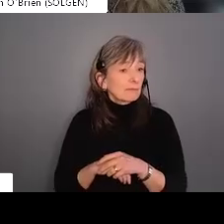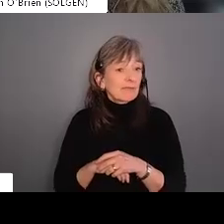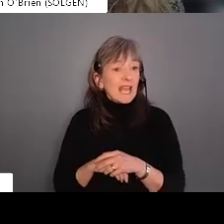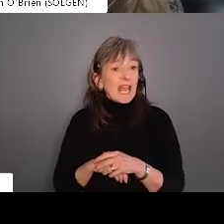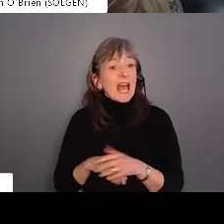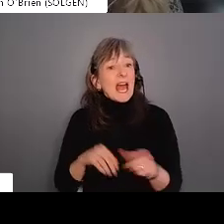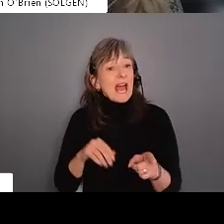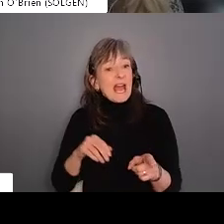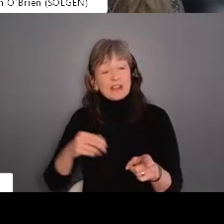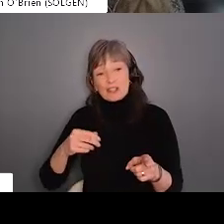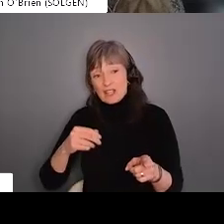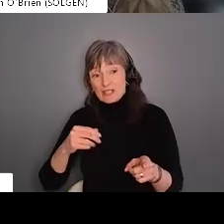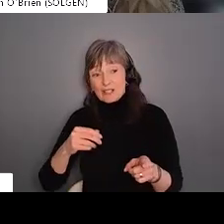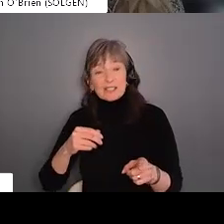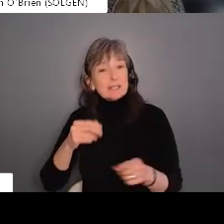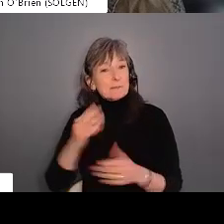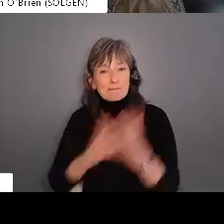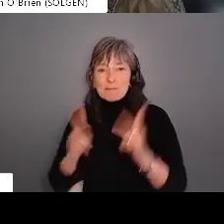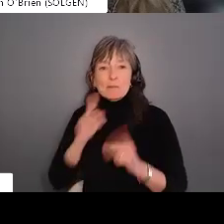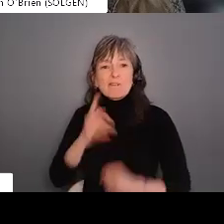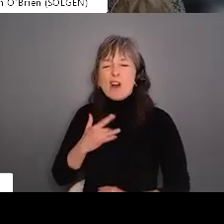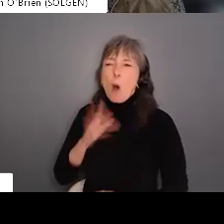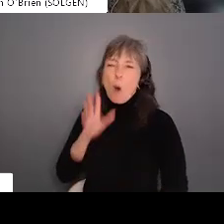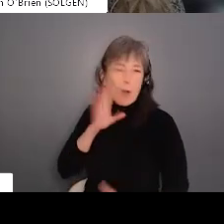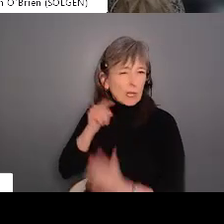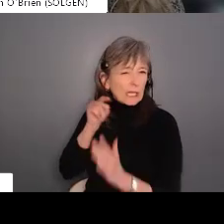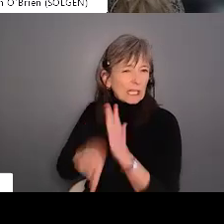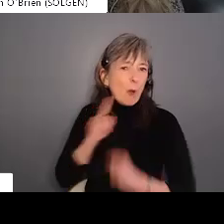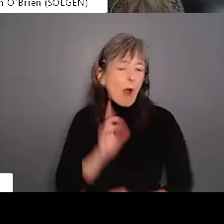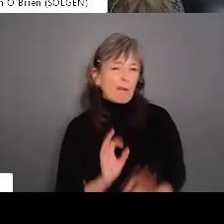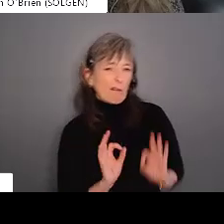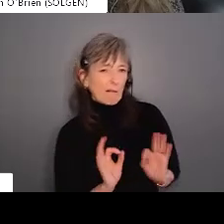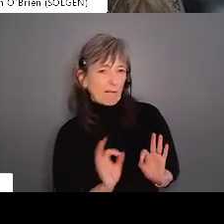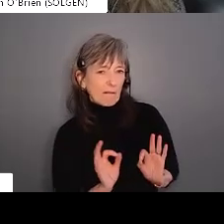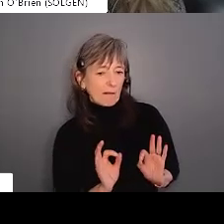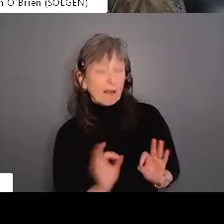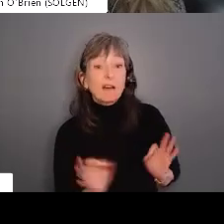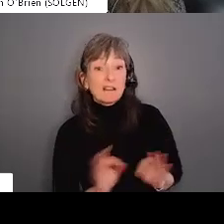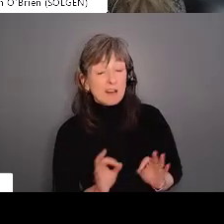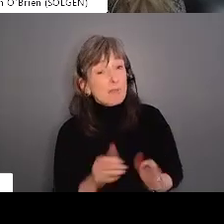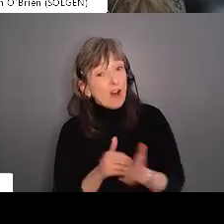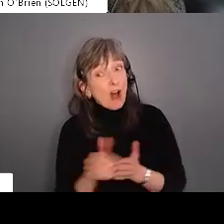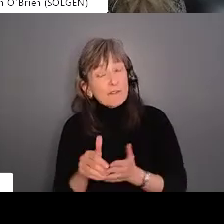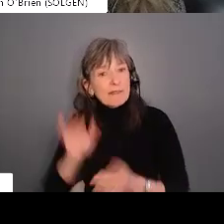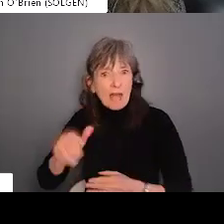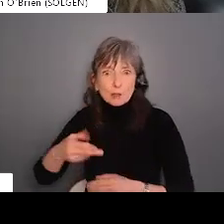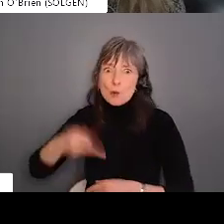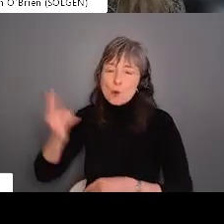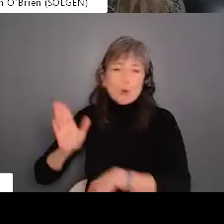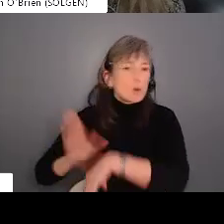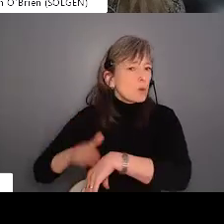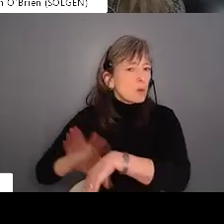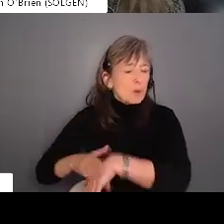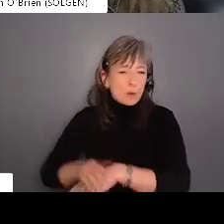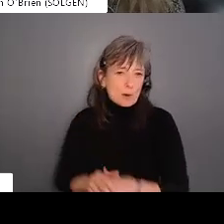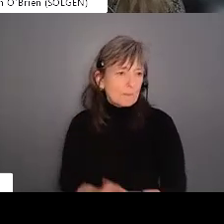threat seriously, but it is quite serious and quite present. One thing that I wanted